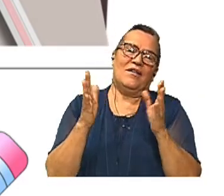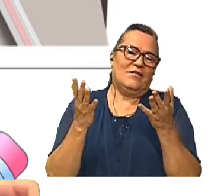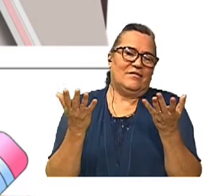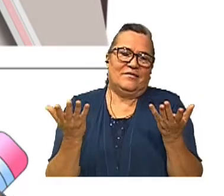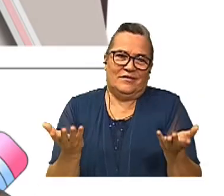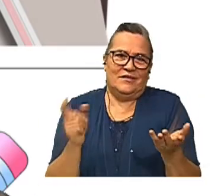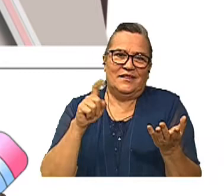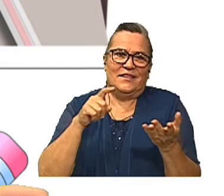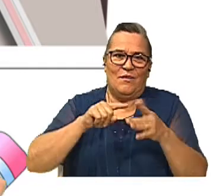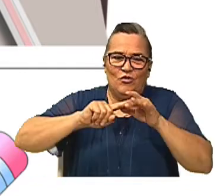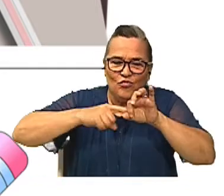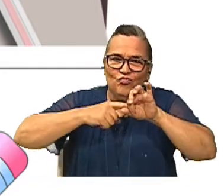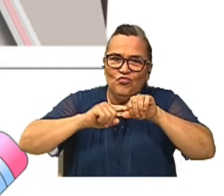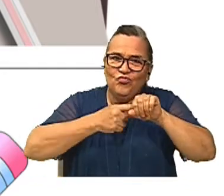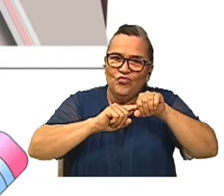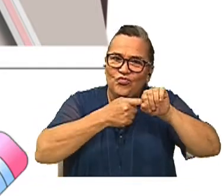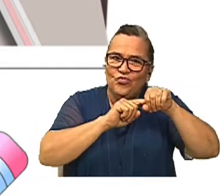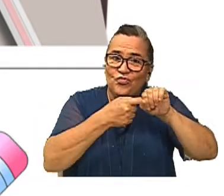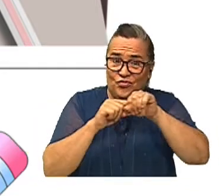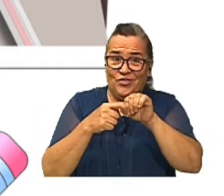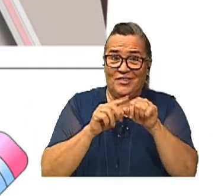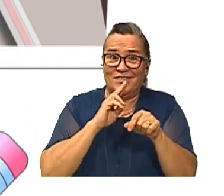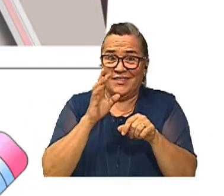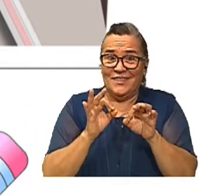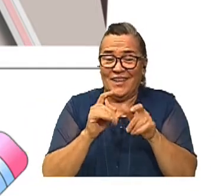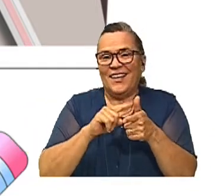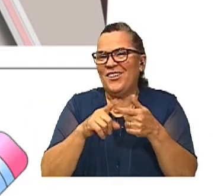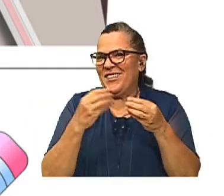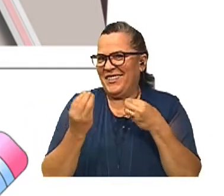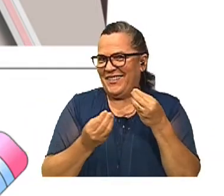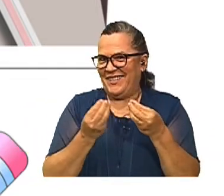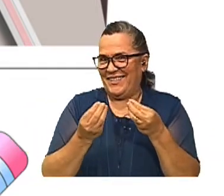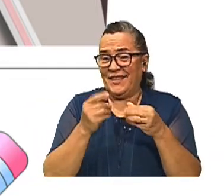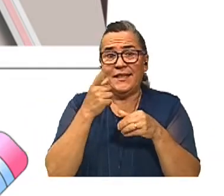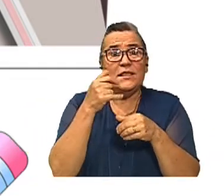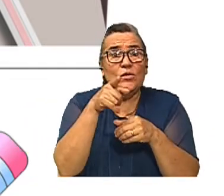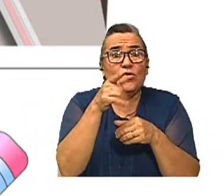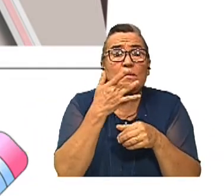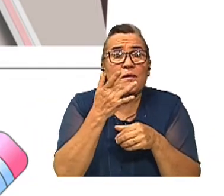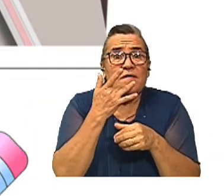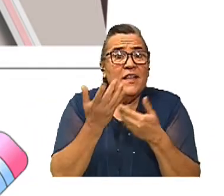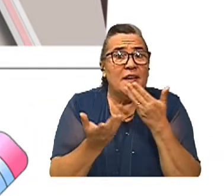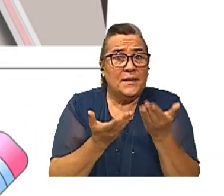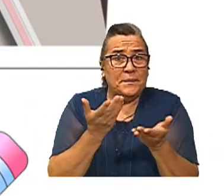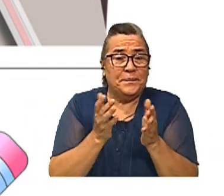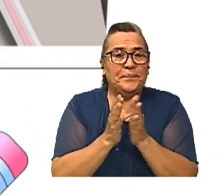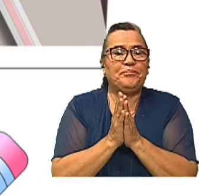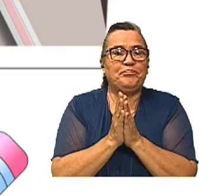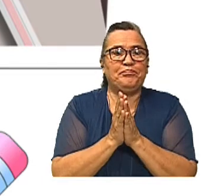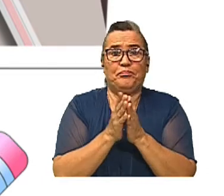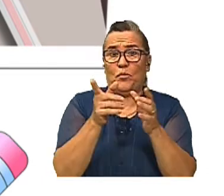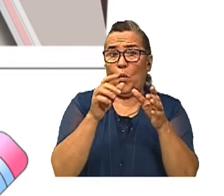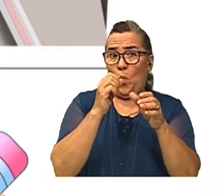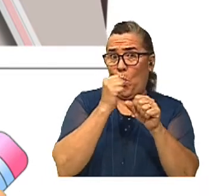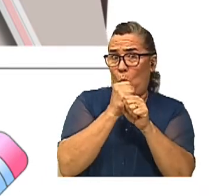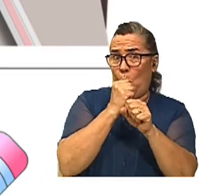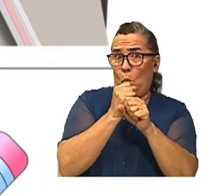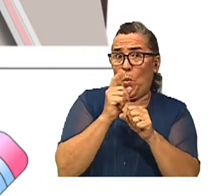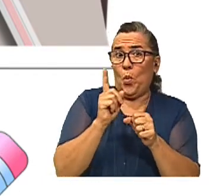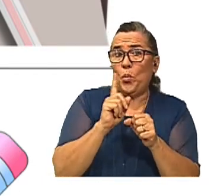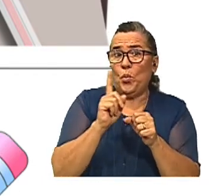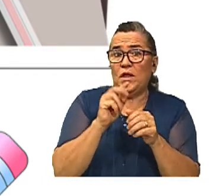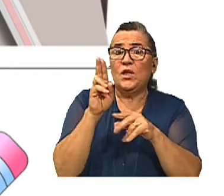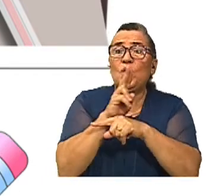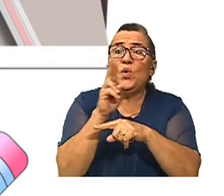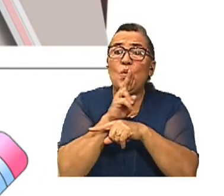we need a sharpener, right? Now, if you prefer, you can work by